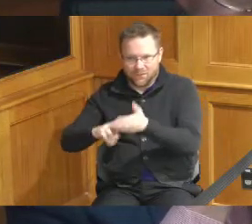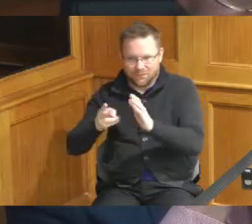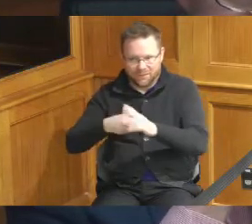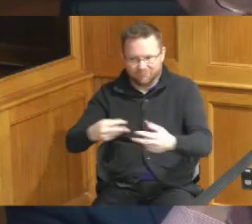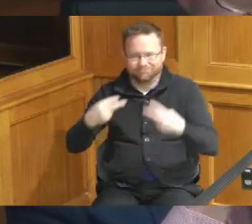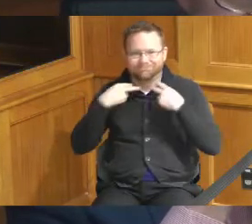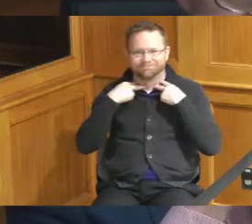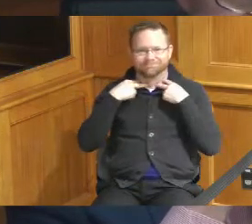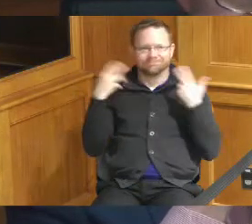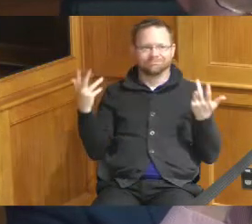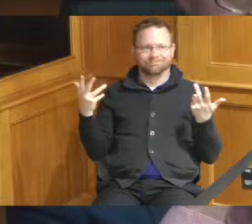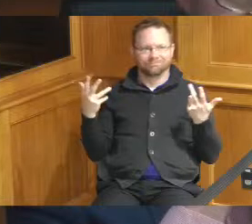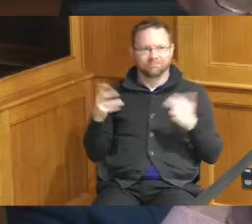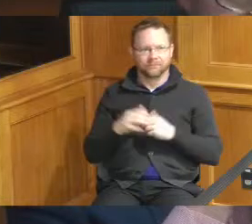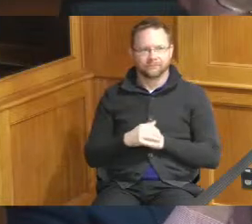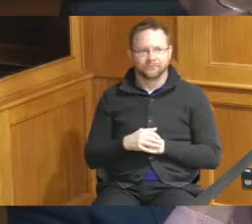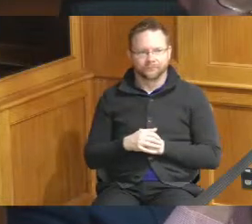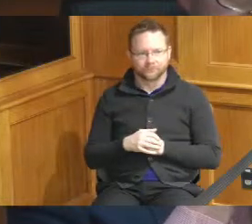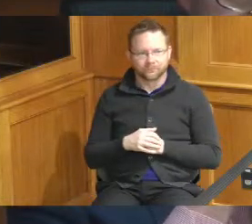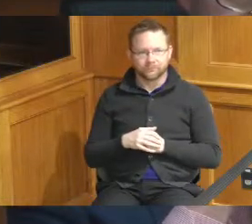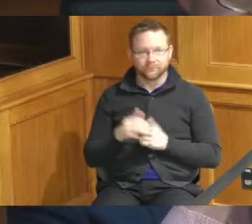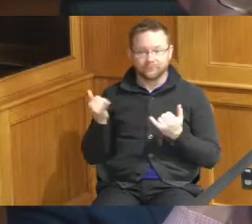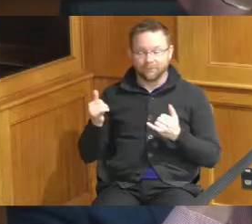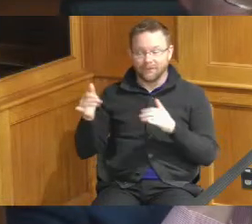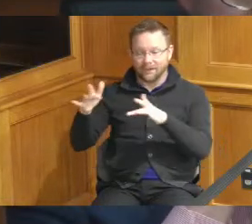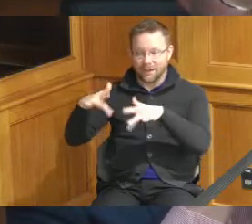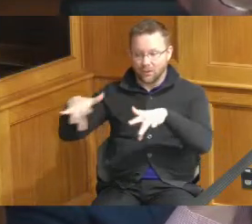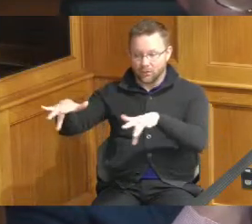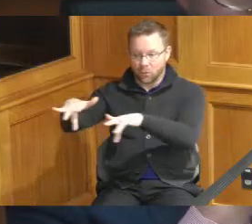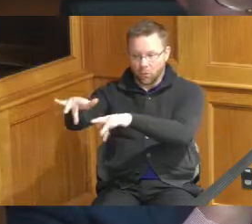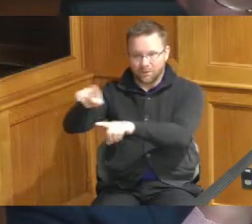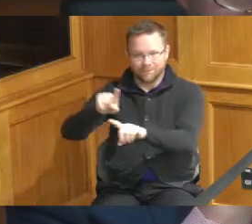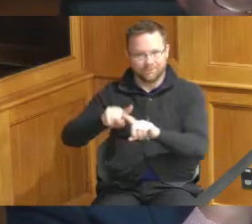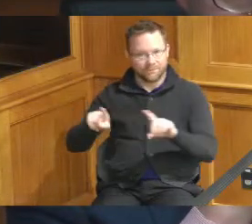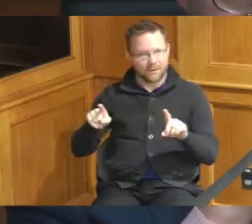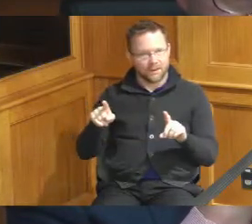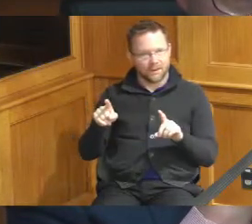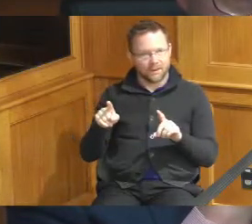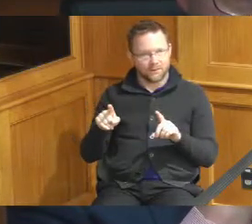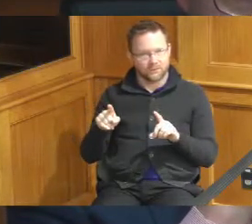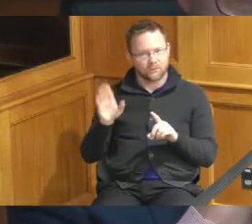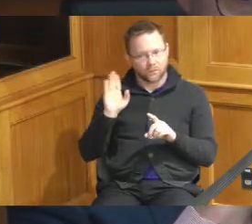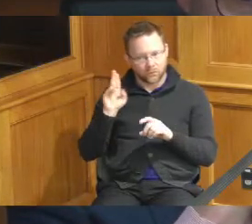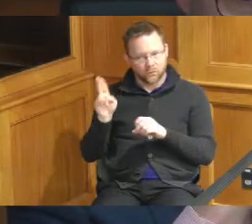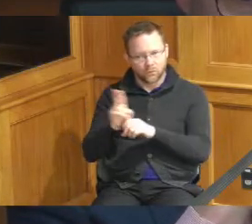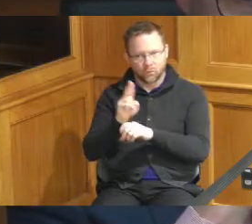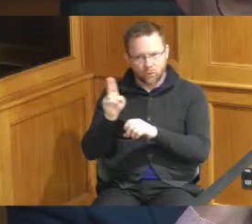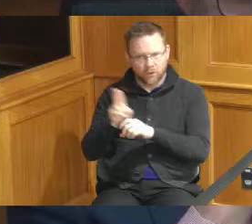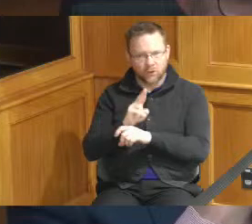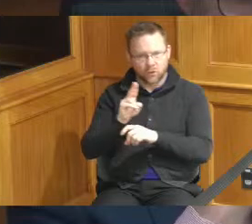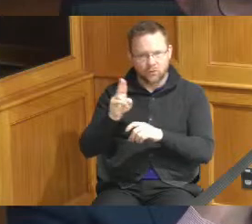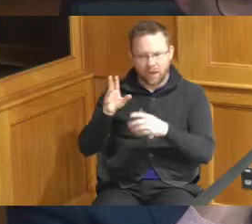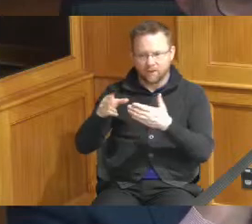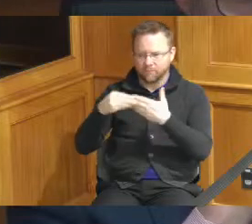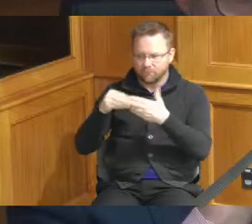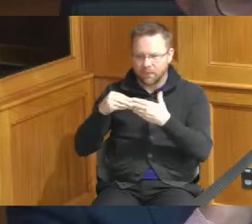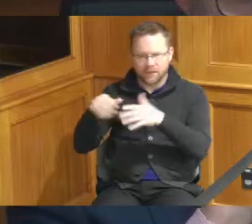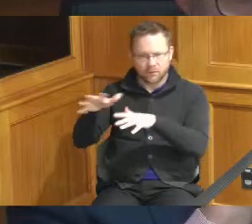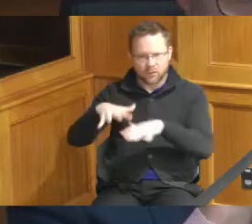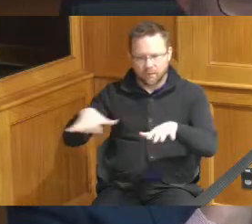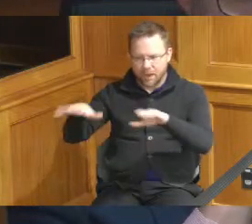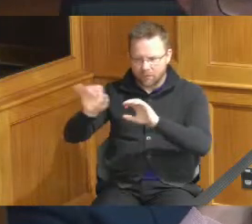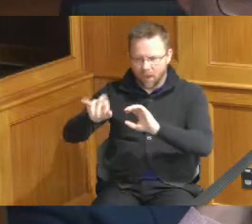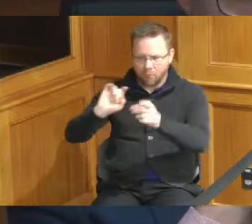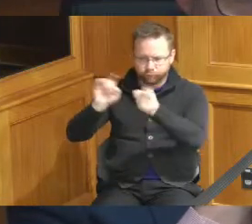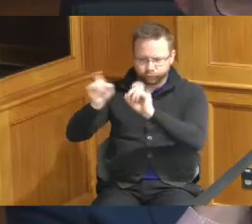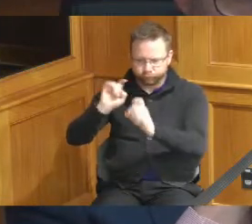so that is open space now, but is going to be used as programmable space for the convention center.